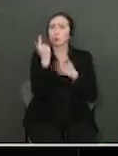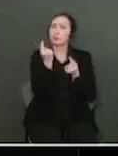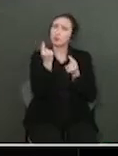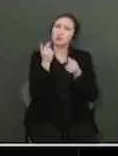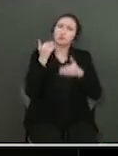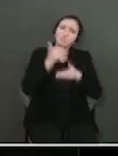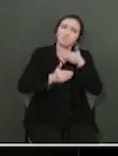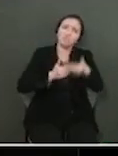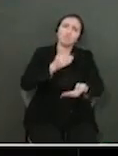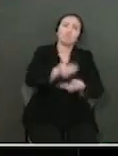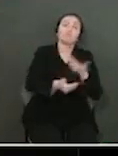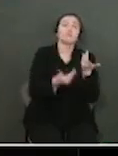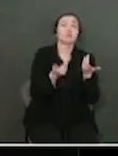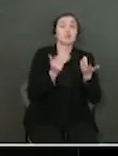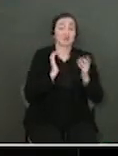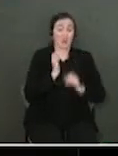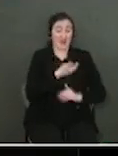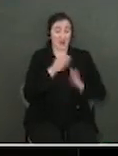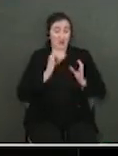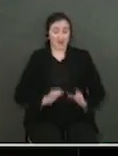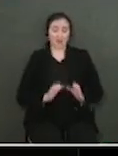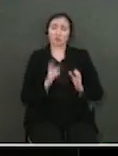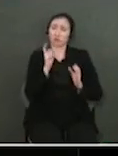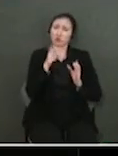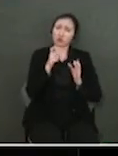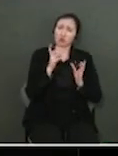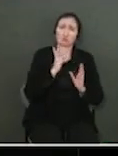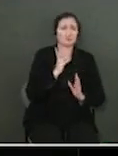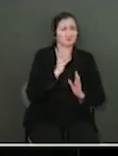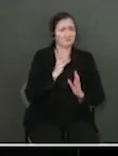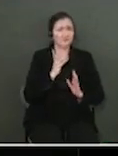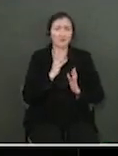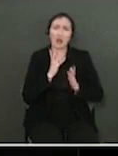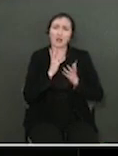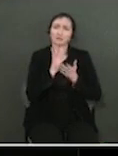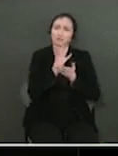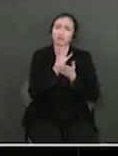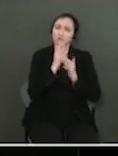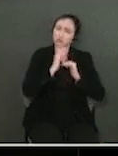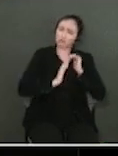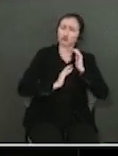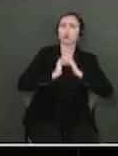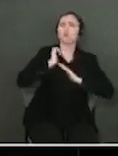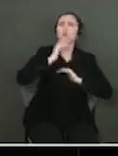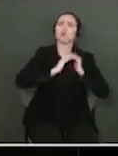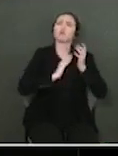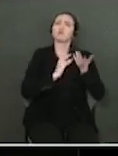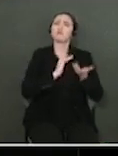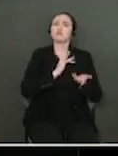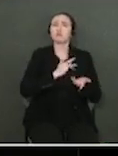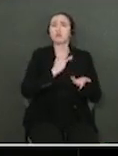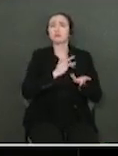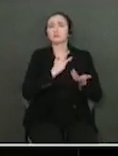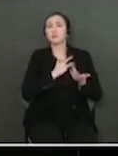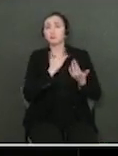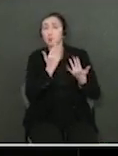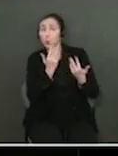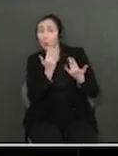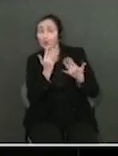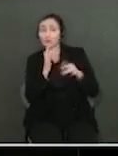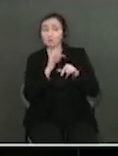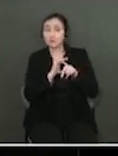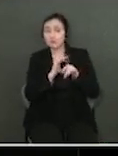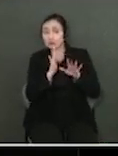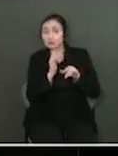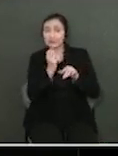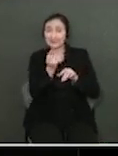our customers, our water customers, should be very well in a comfort zone that just wait for Sunday, wait